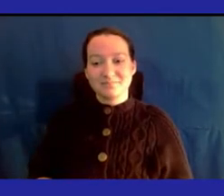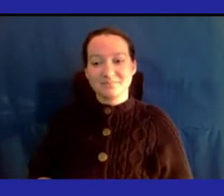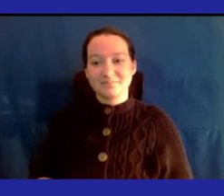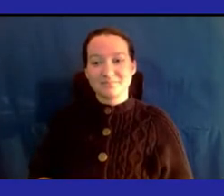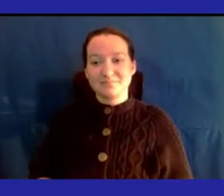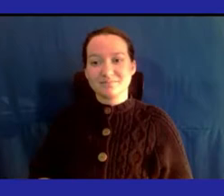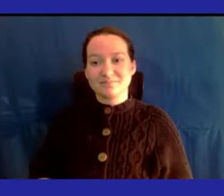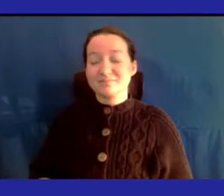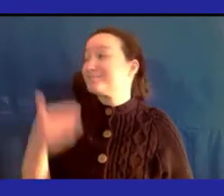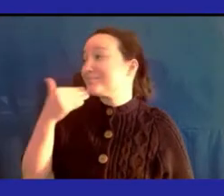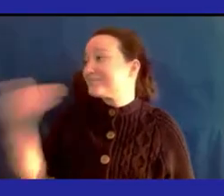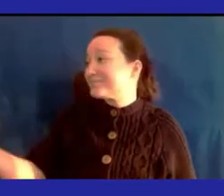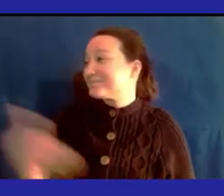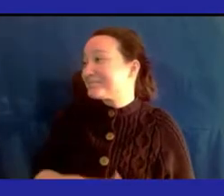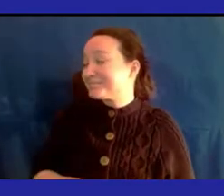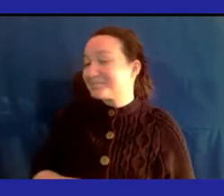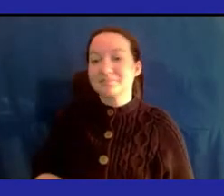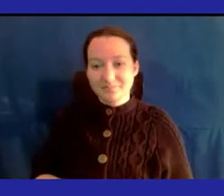Thank you.